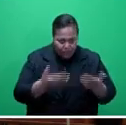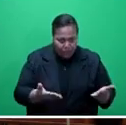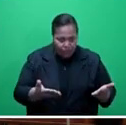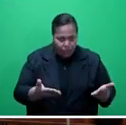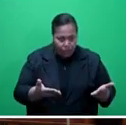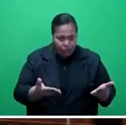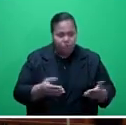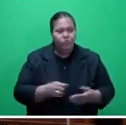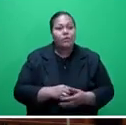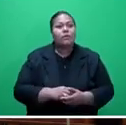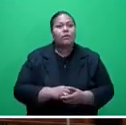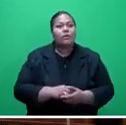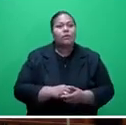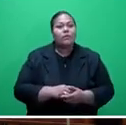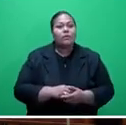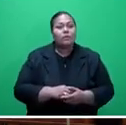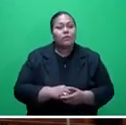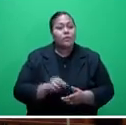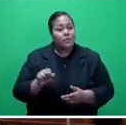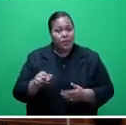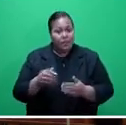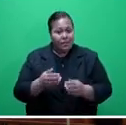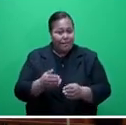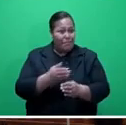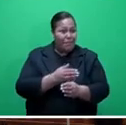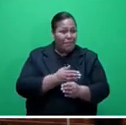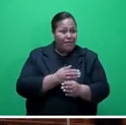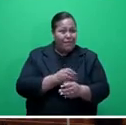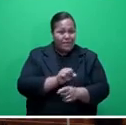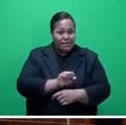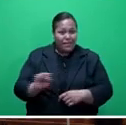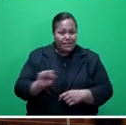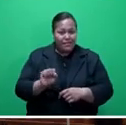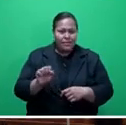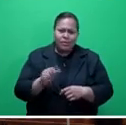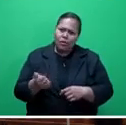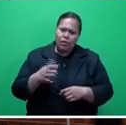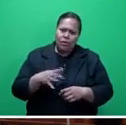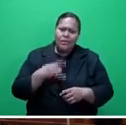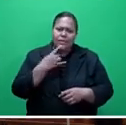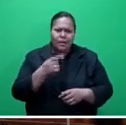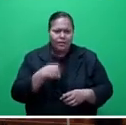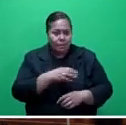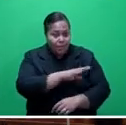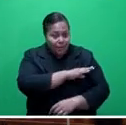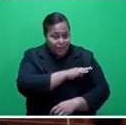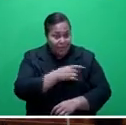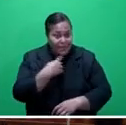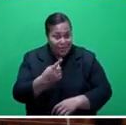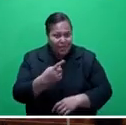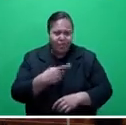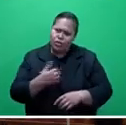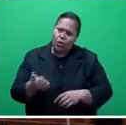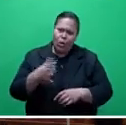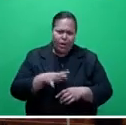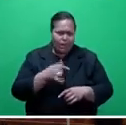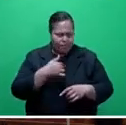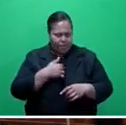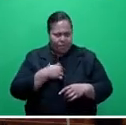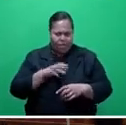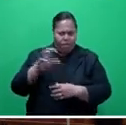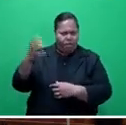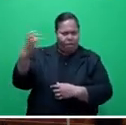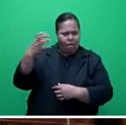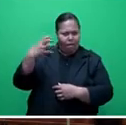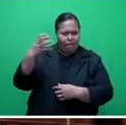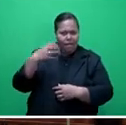That in relation to the previous sentence where he said, "I have been taken to task, Honourable Speaker, by yourself, but he has not